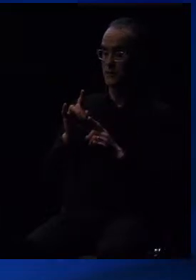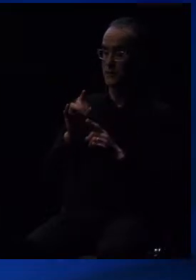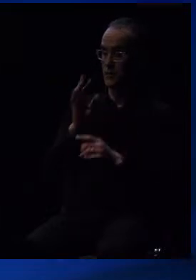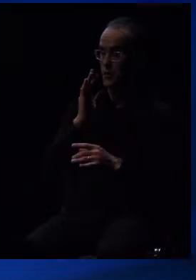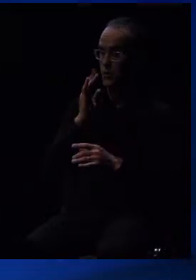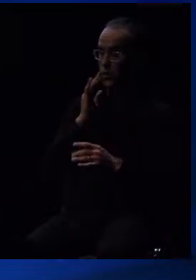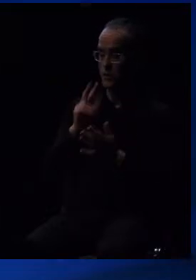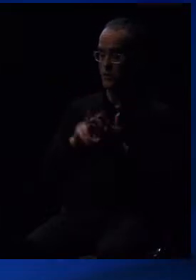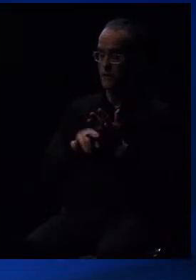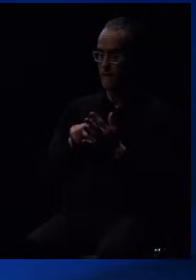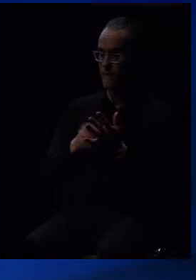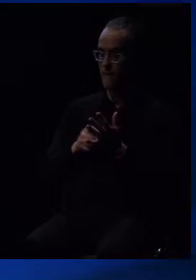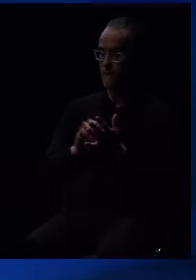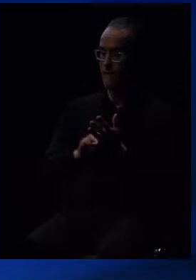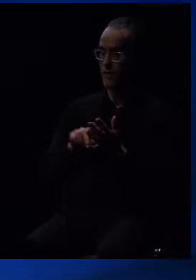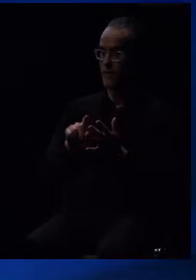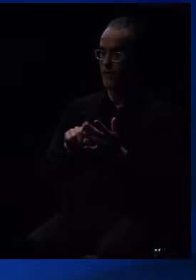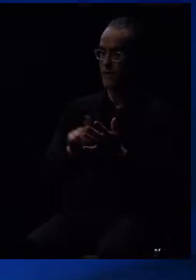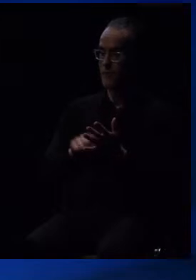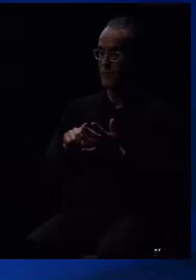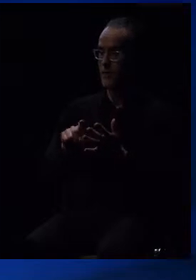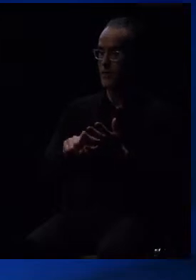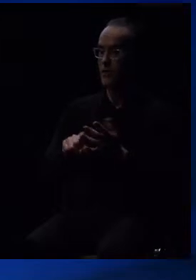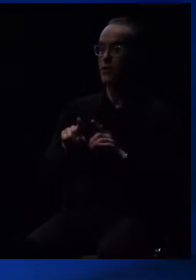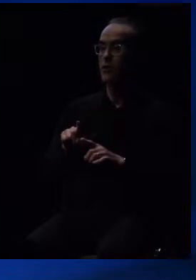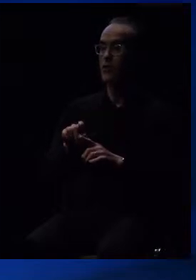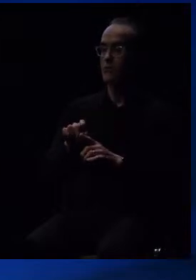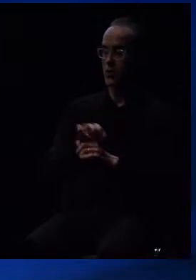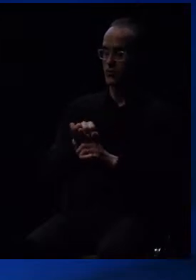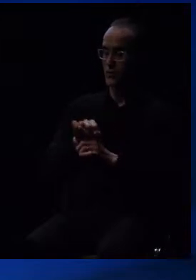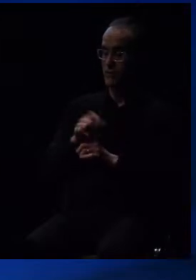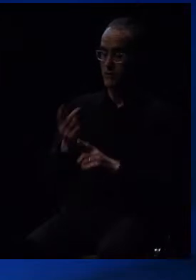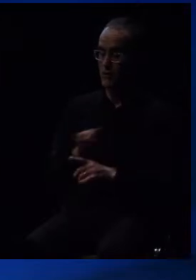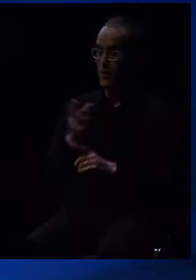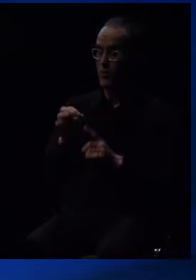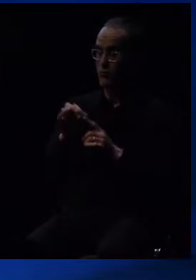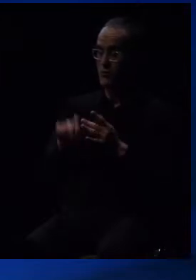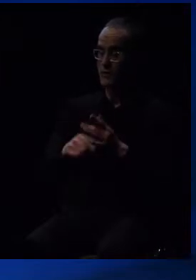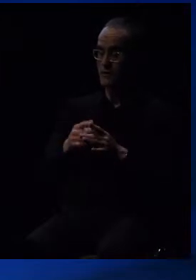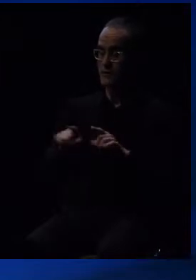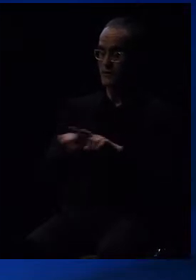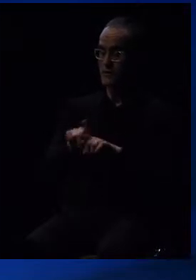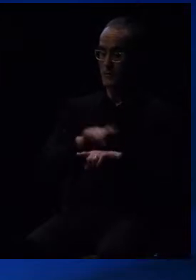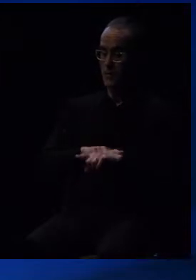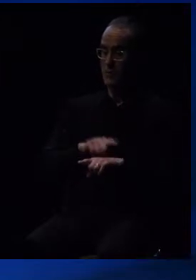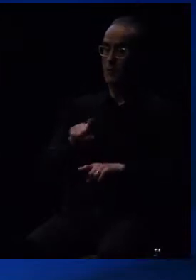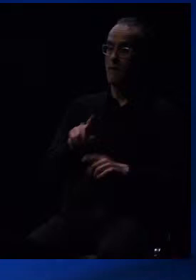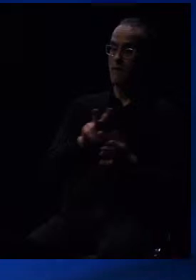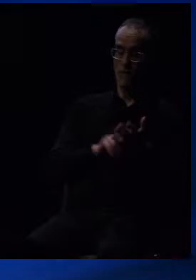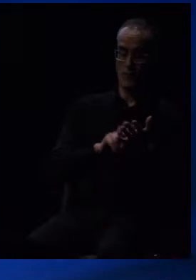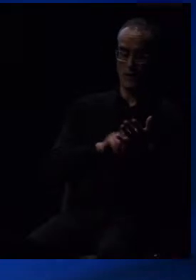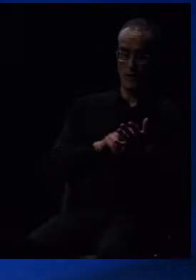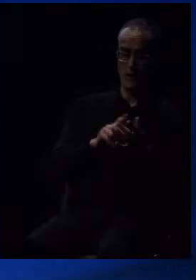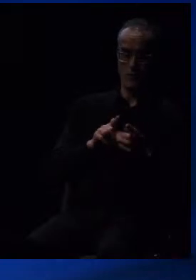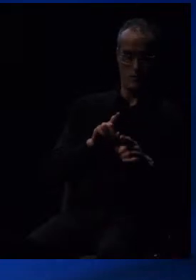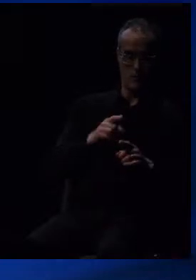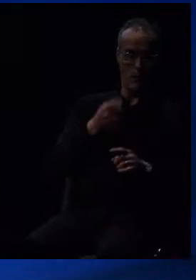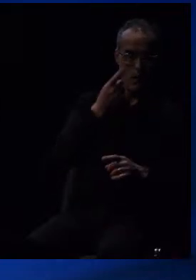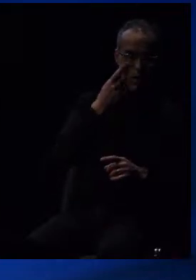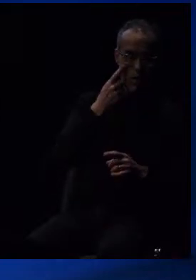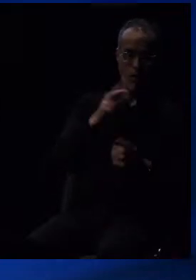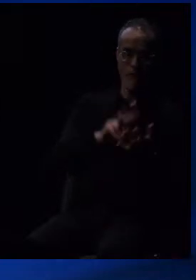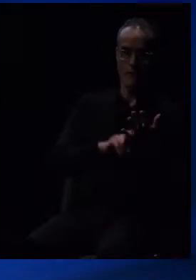the grading of both projects were in a similar time, but on Vermiglio I got to experiment with V6 just